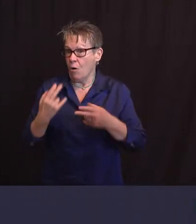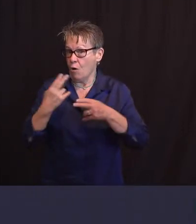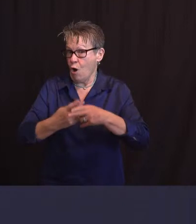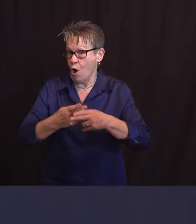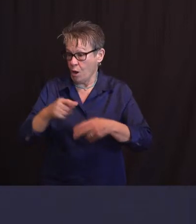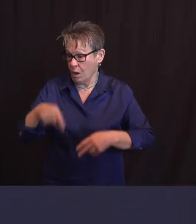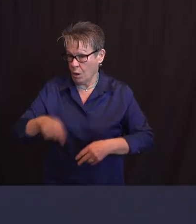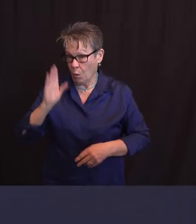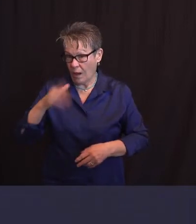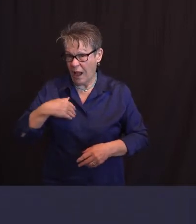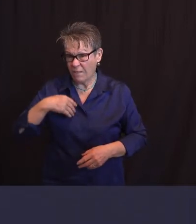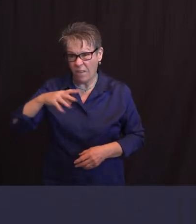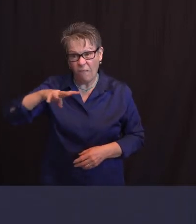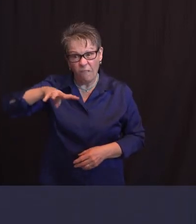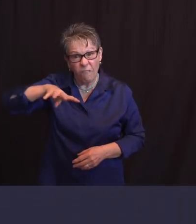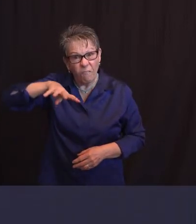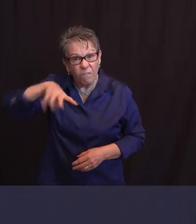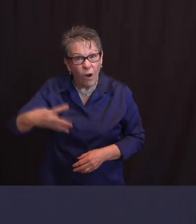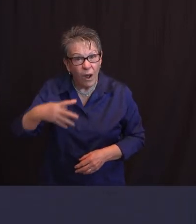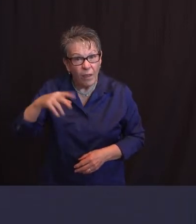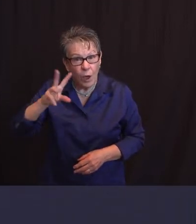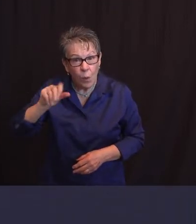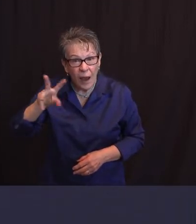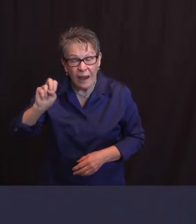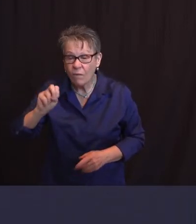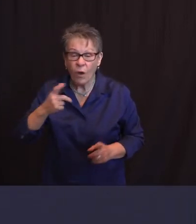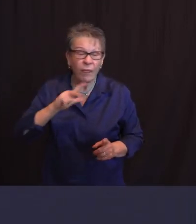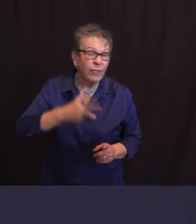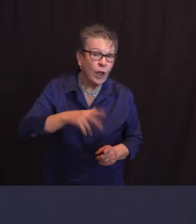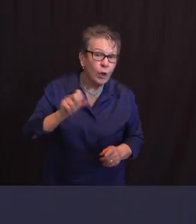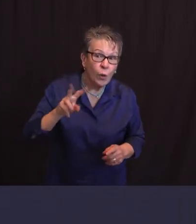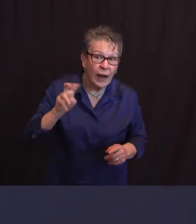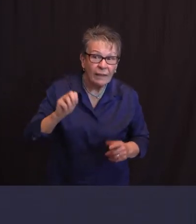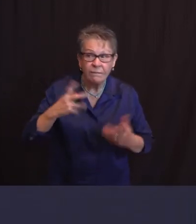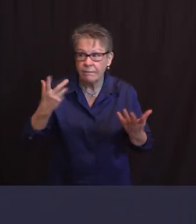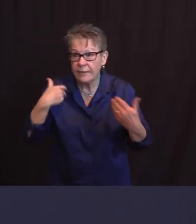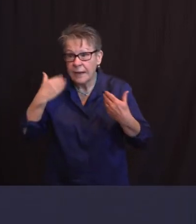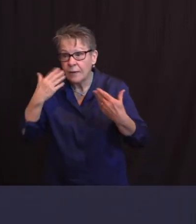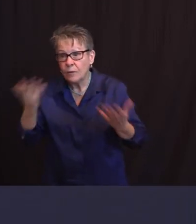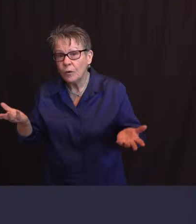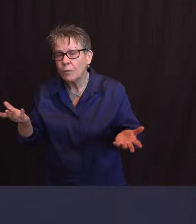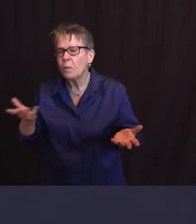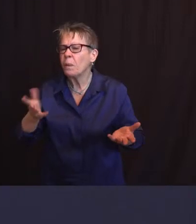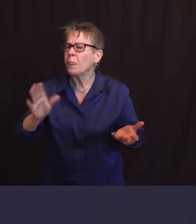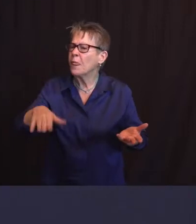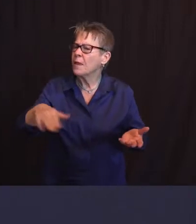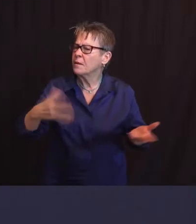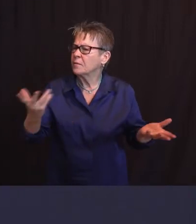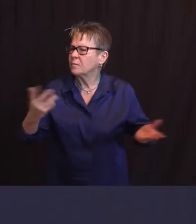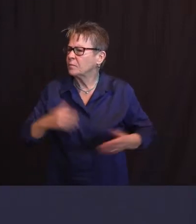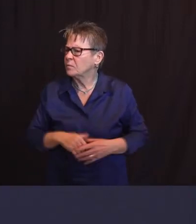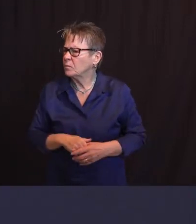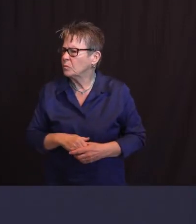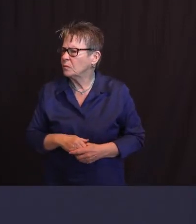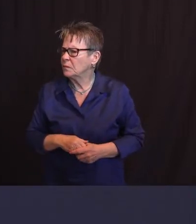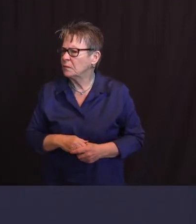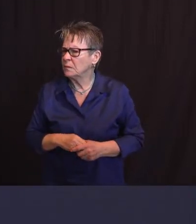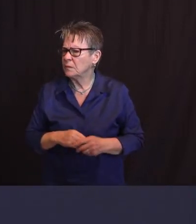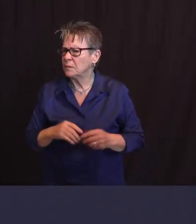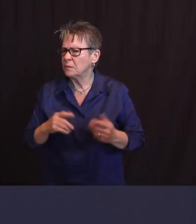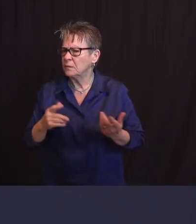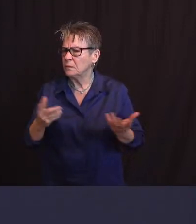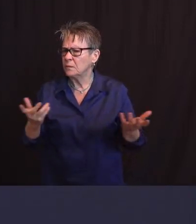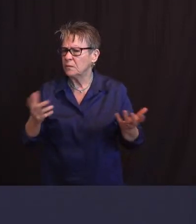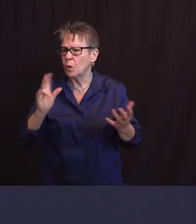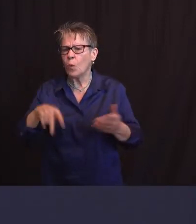3rd wave, it may be another wave. But I'd like to ask your take on the trends that we're starting to see. I know,